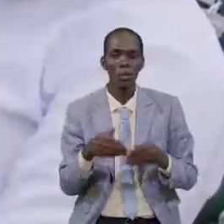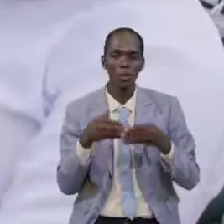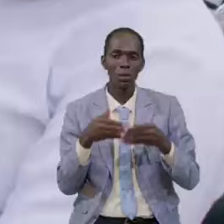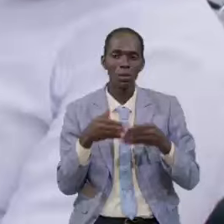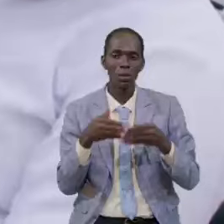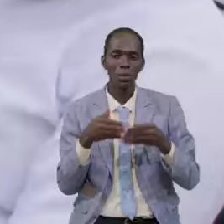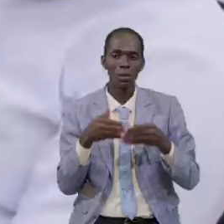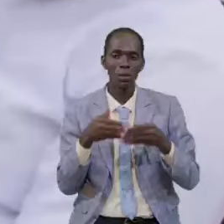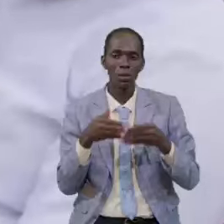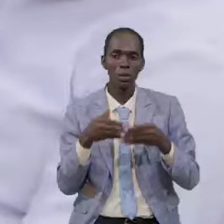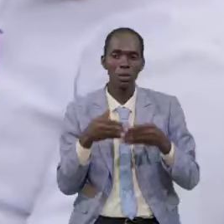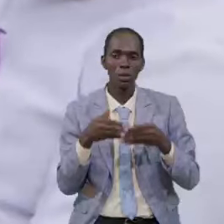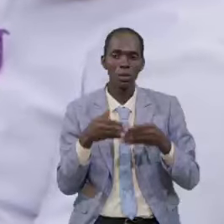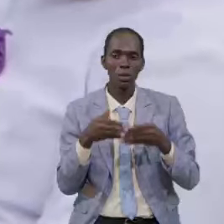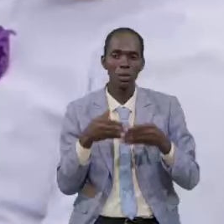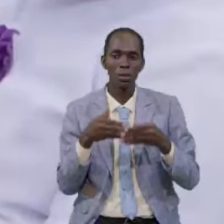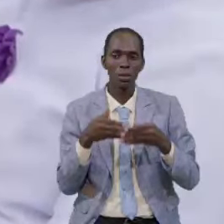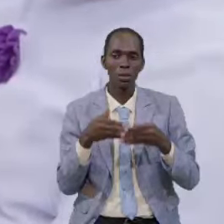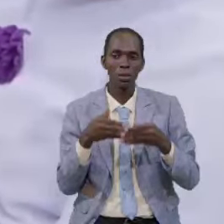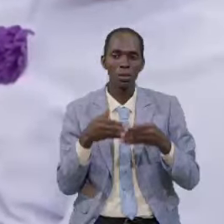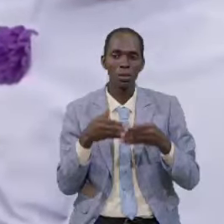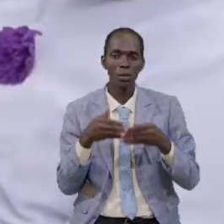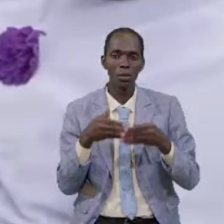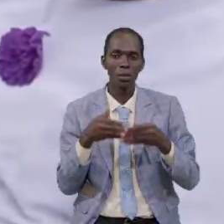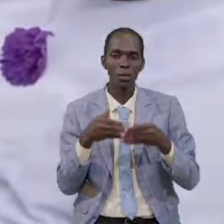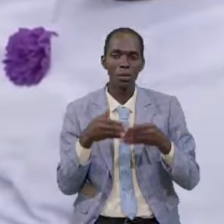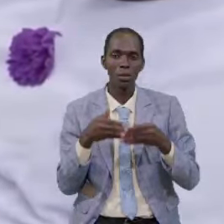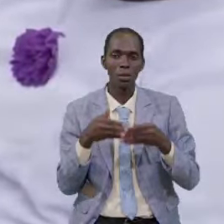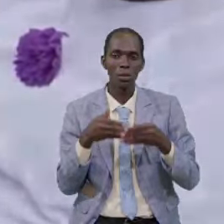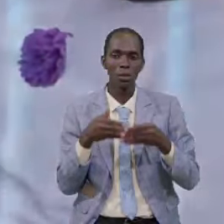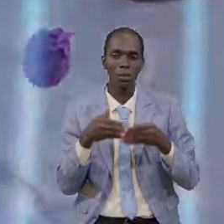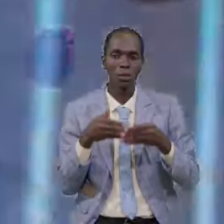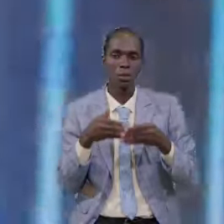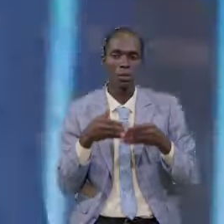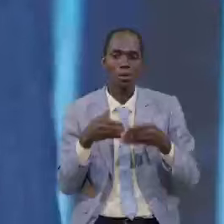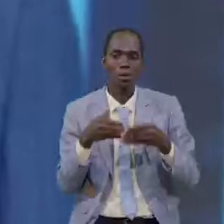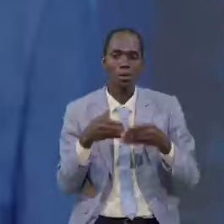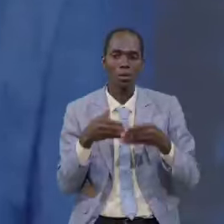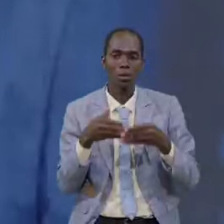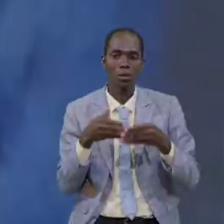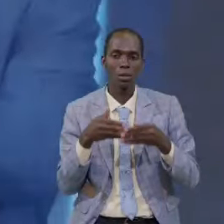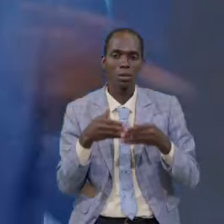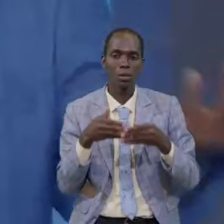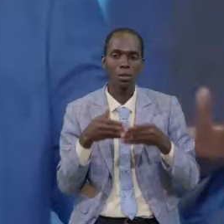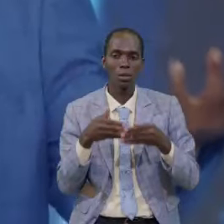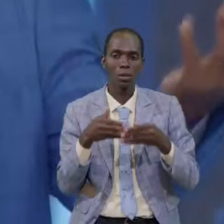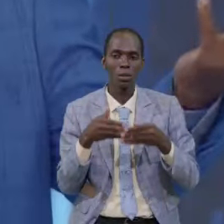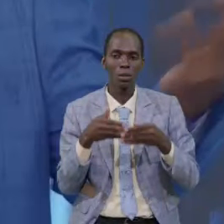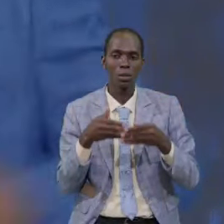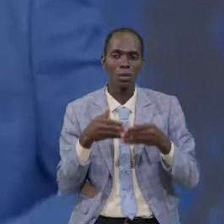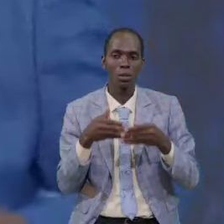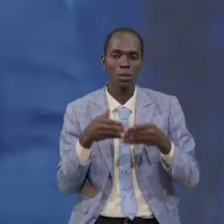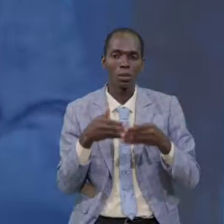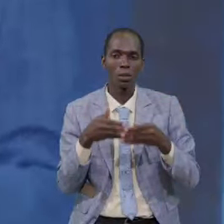mentors. Mentors are the people, they've been there before, they've done it before, they've achieved before, and they're willing and